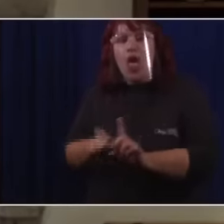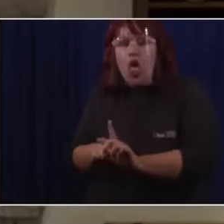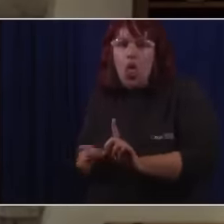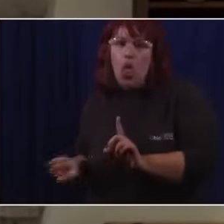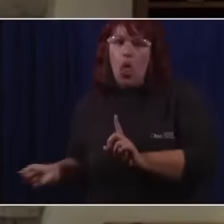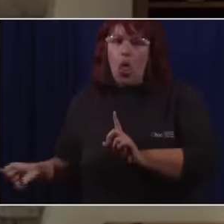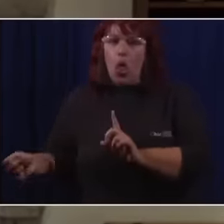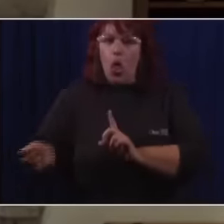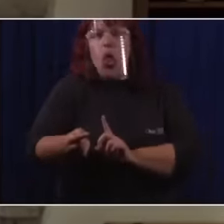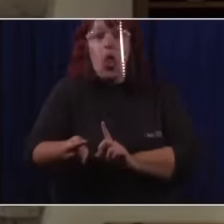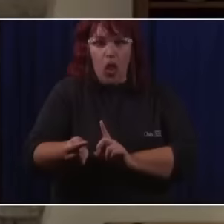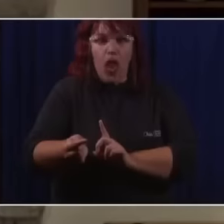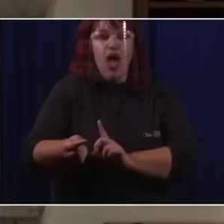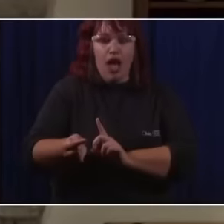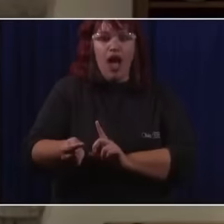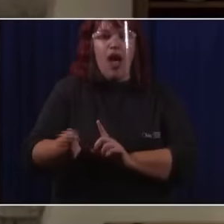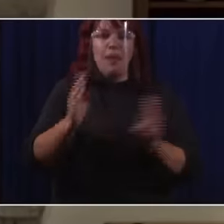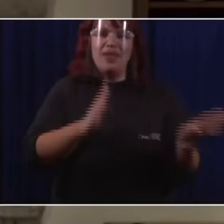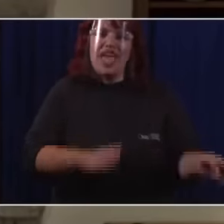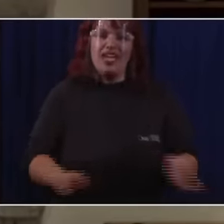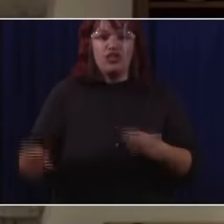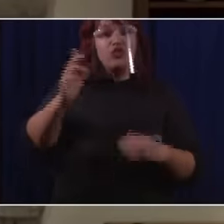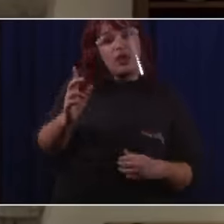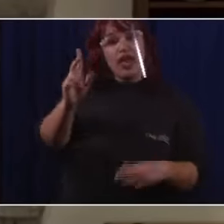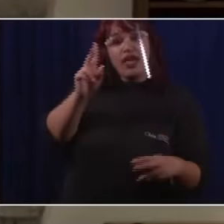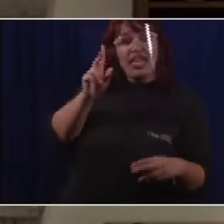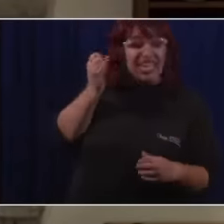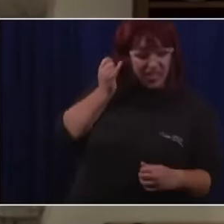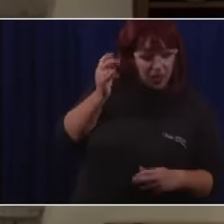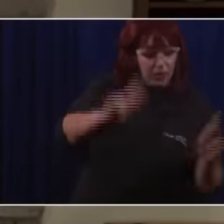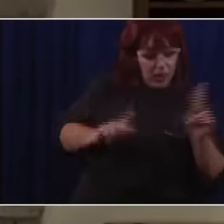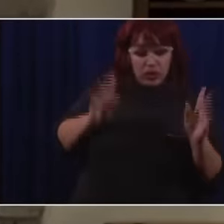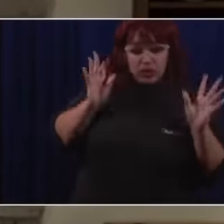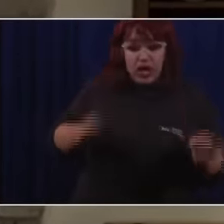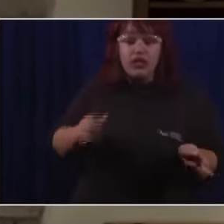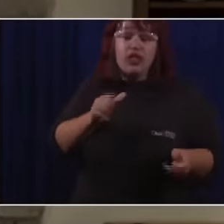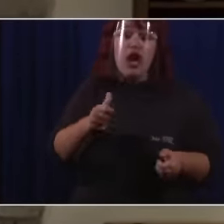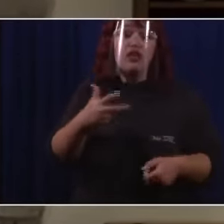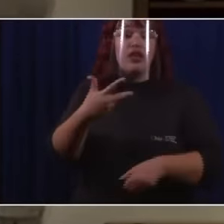schools to shut people out who don't choose to vaccinate?